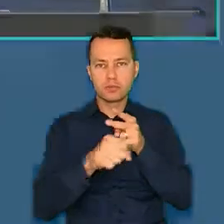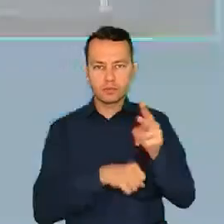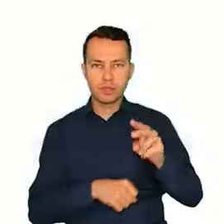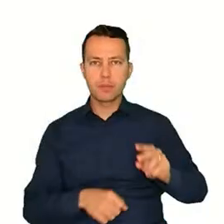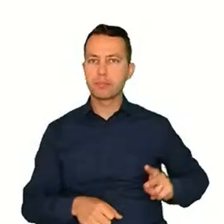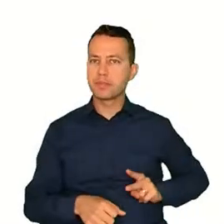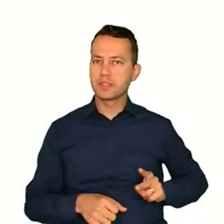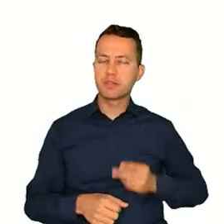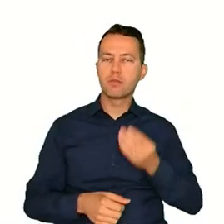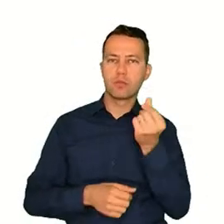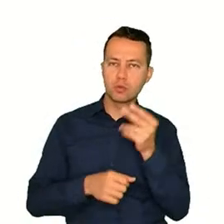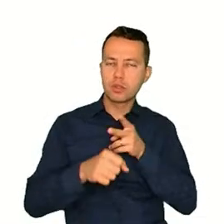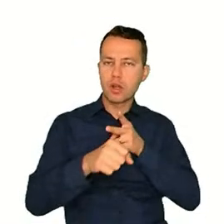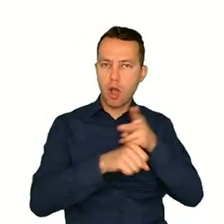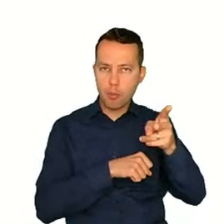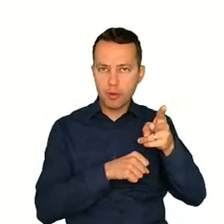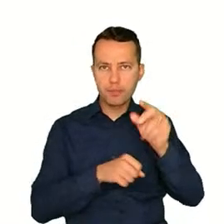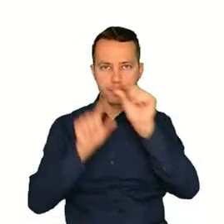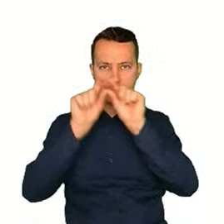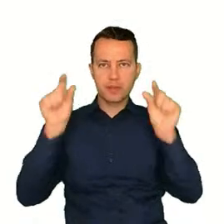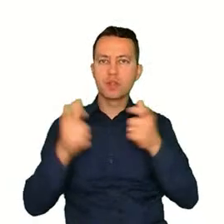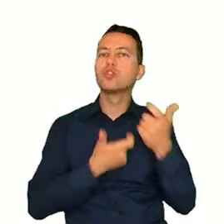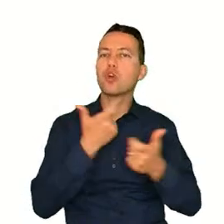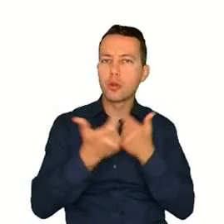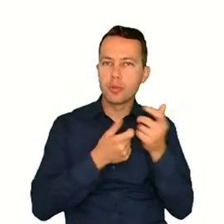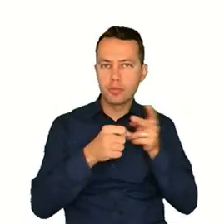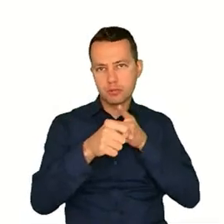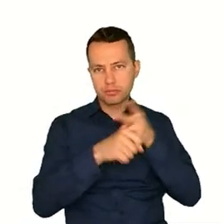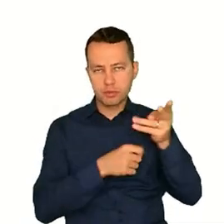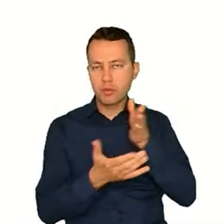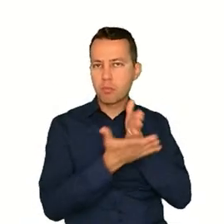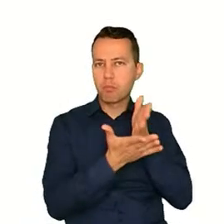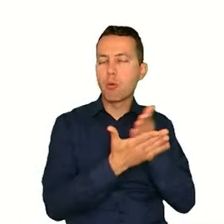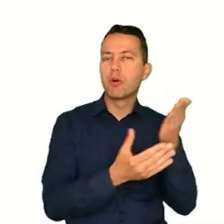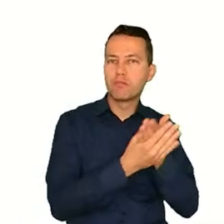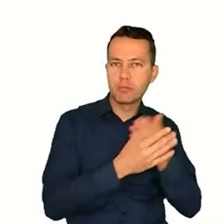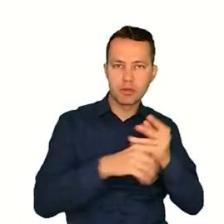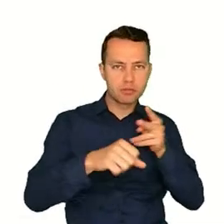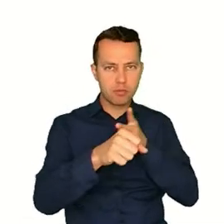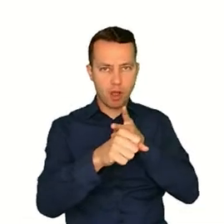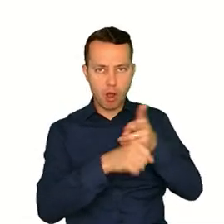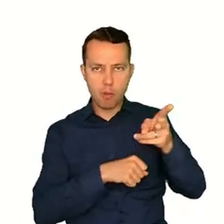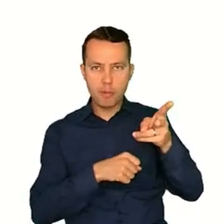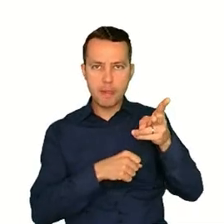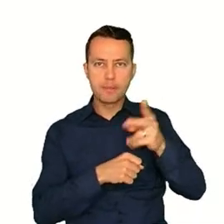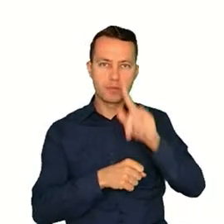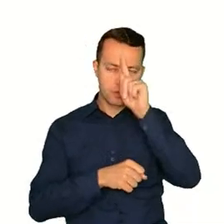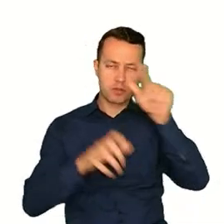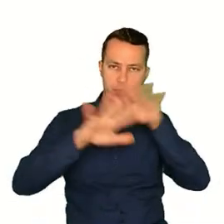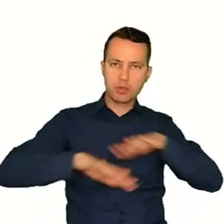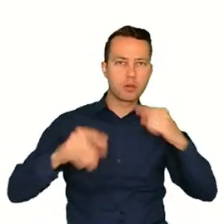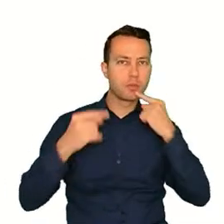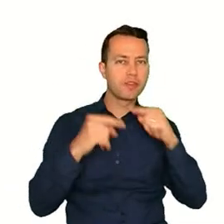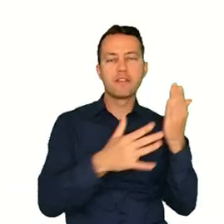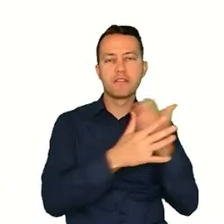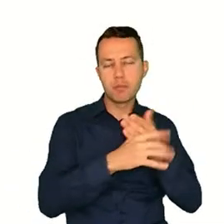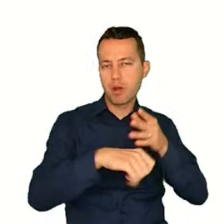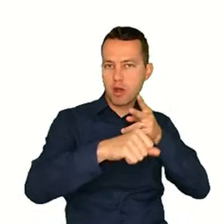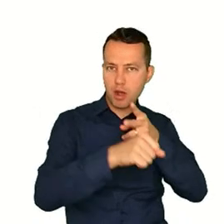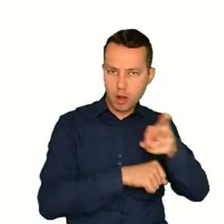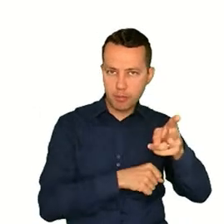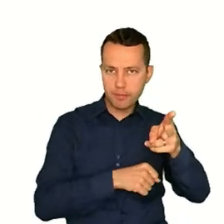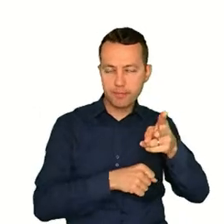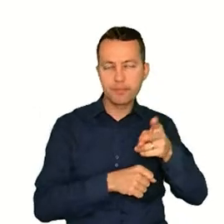ministry's website. So first of all, we go to the ministry, we go to the top ministers, and then